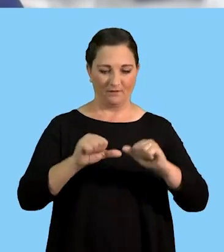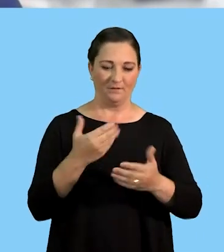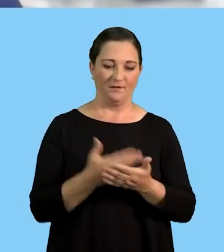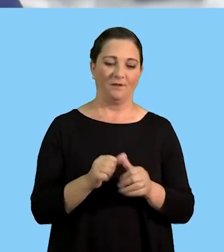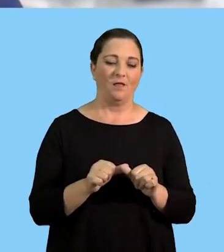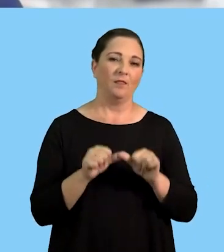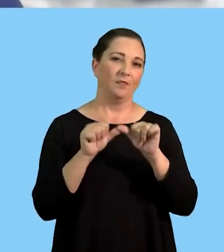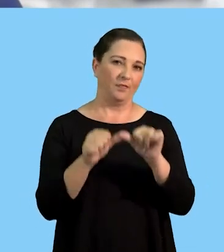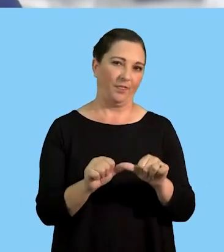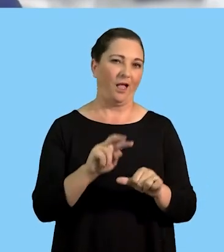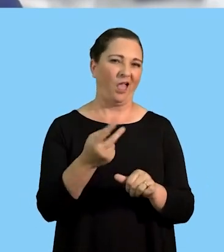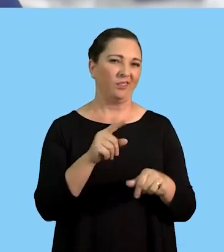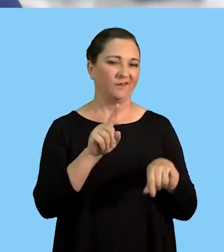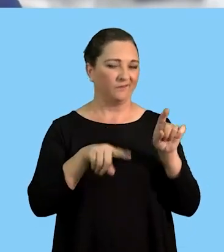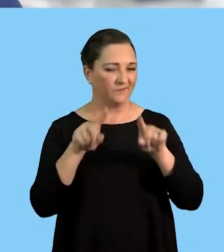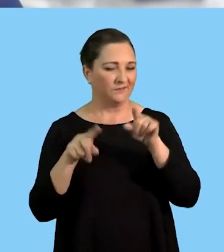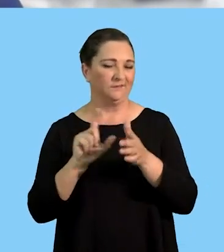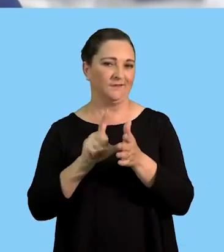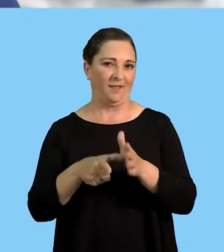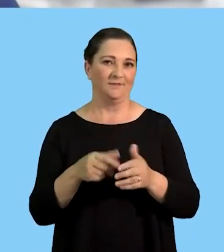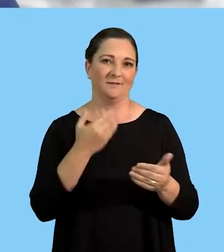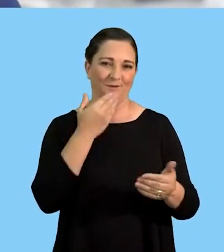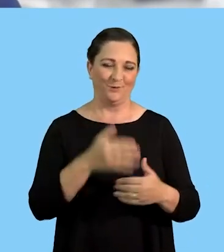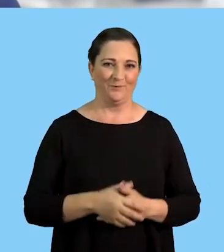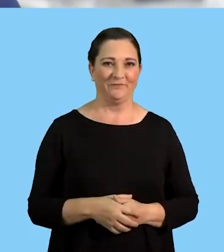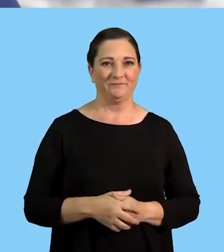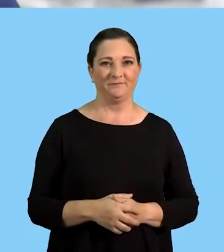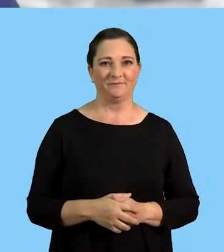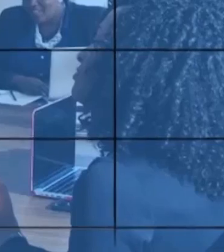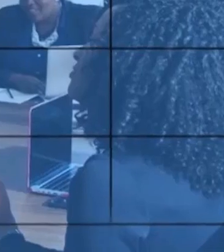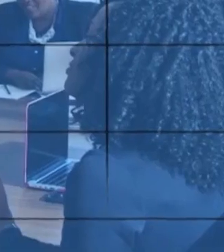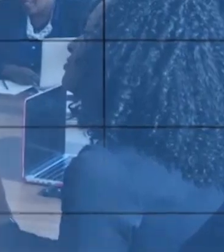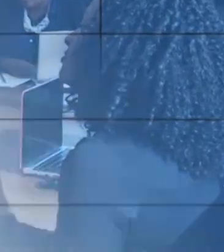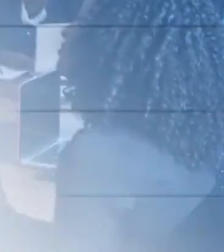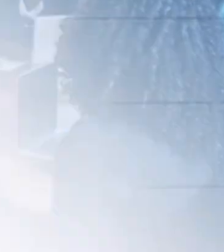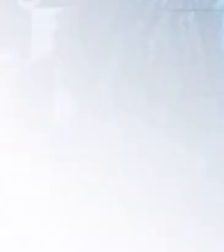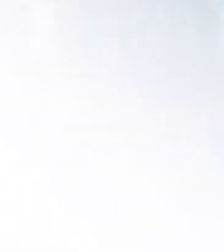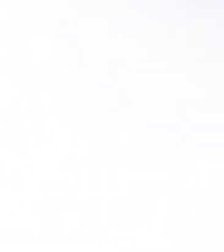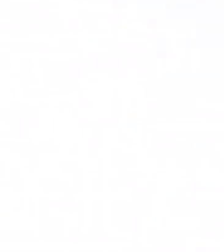and then we'll continue with the other leadership styles. Thank you.